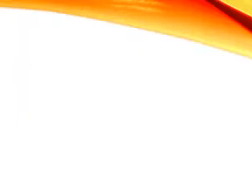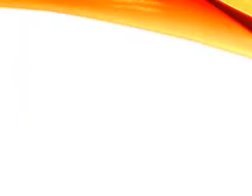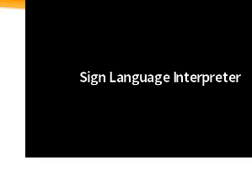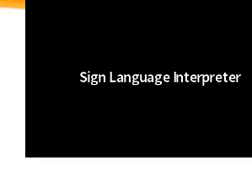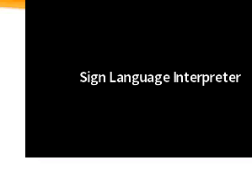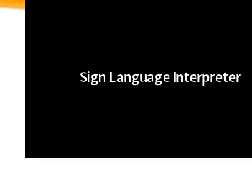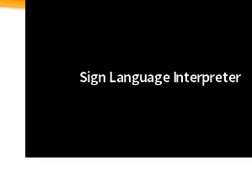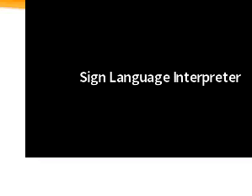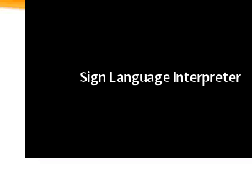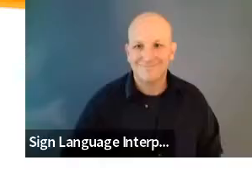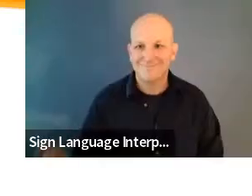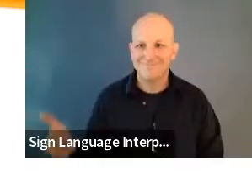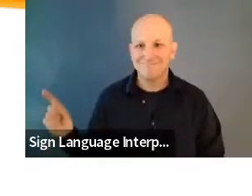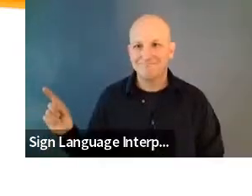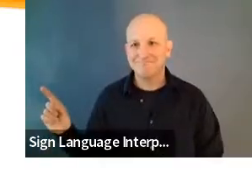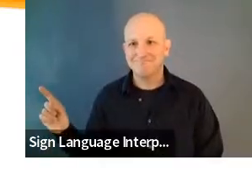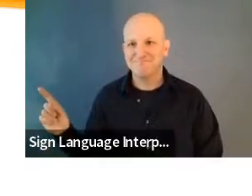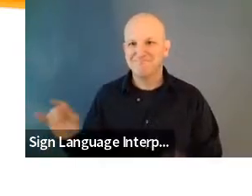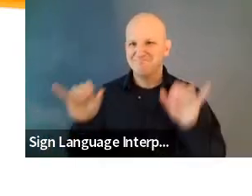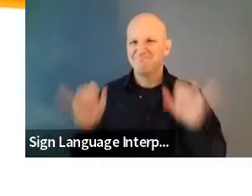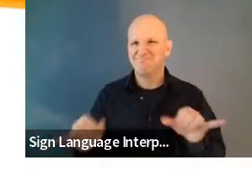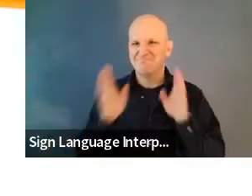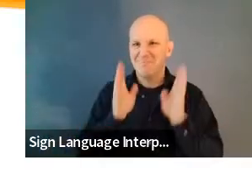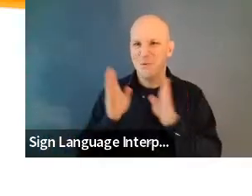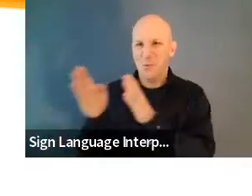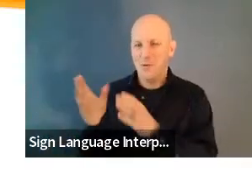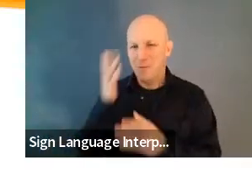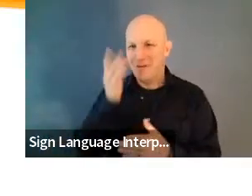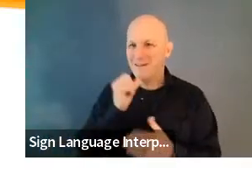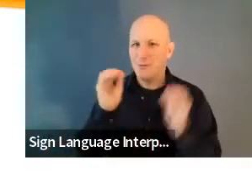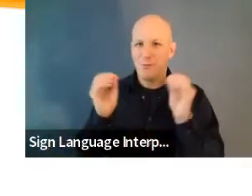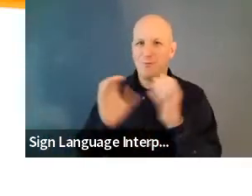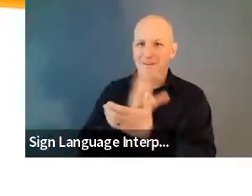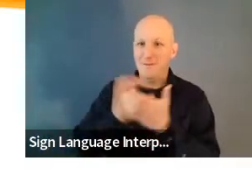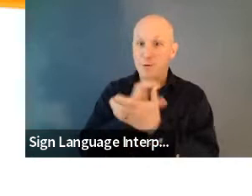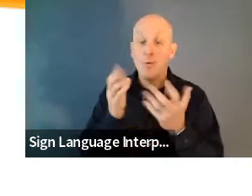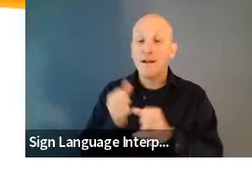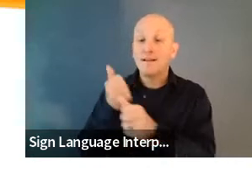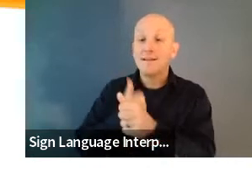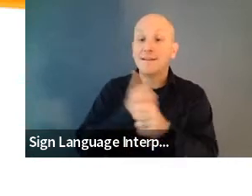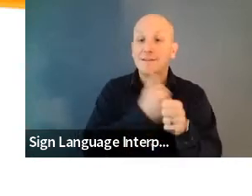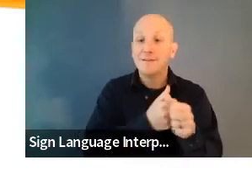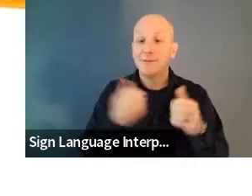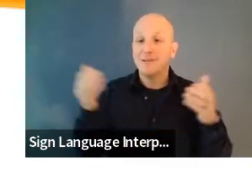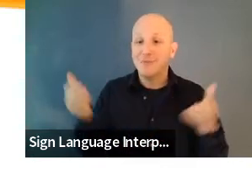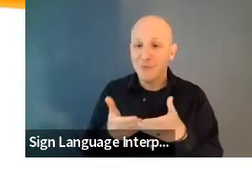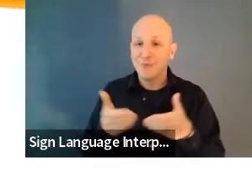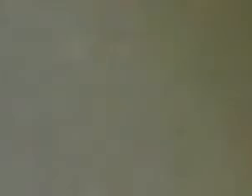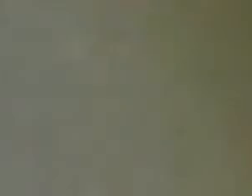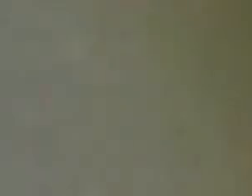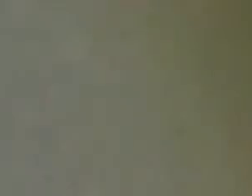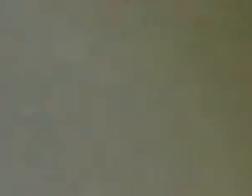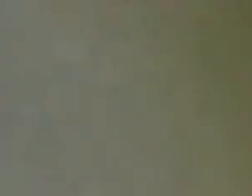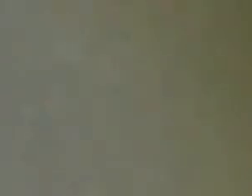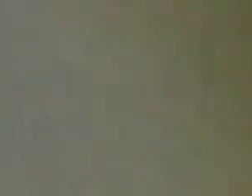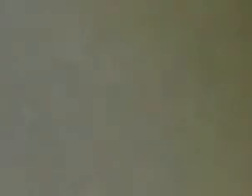on Zoom. But I wanted to start with asking each of you to introduce yourself and share a little about where you're at in your